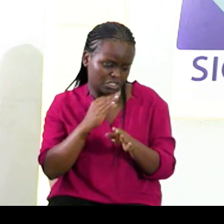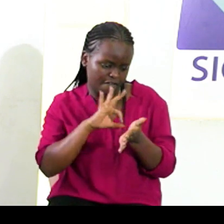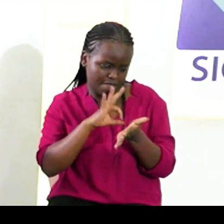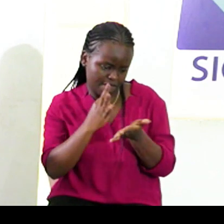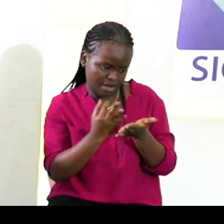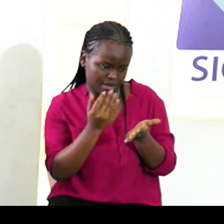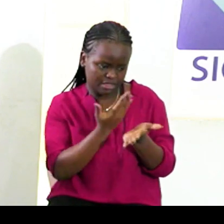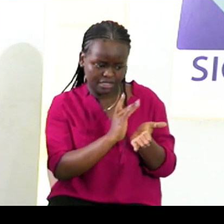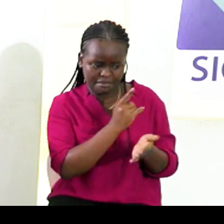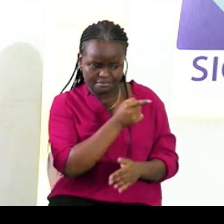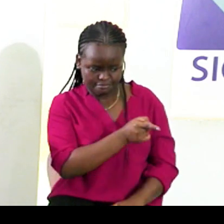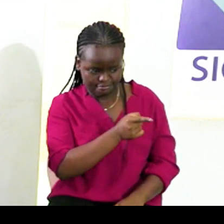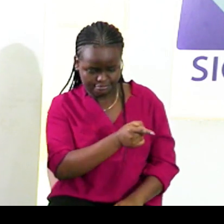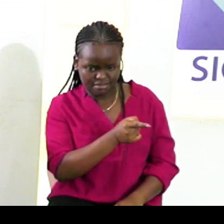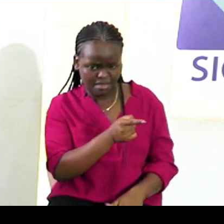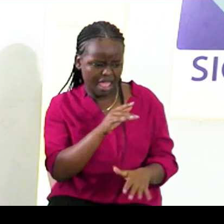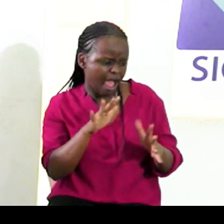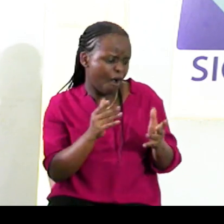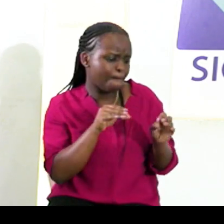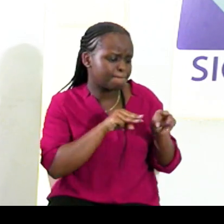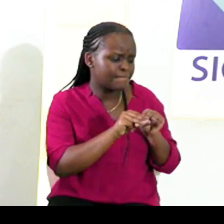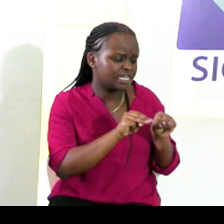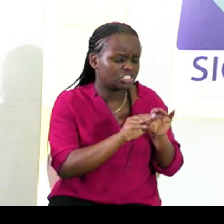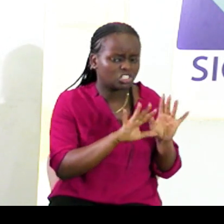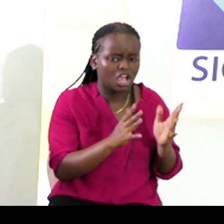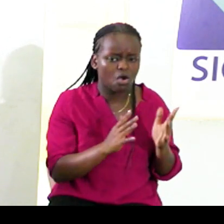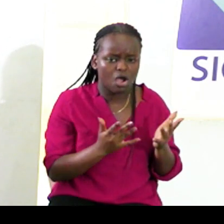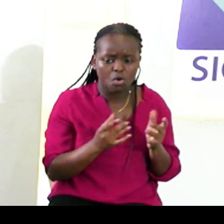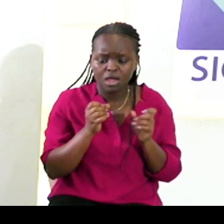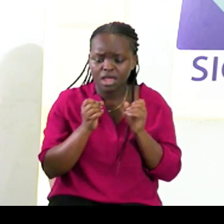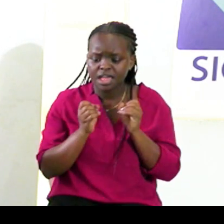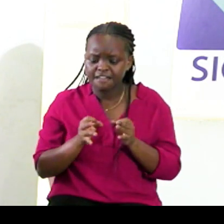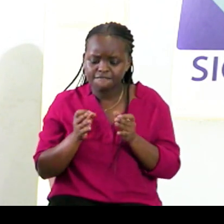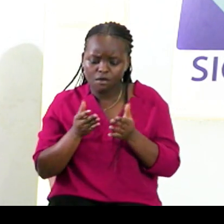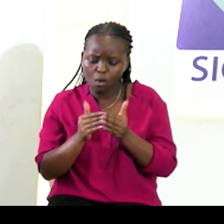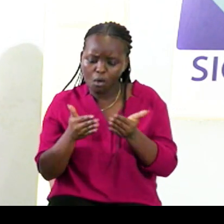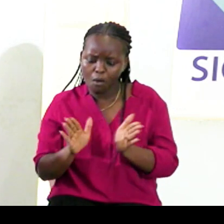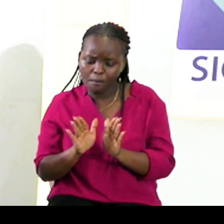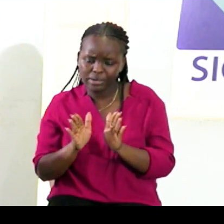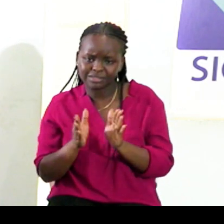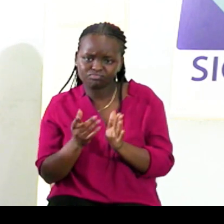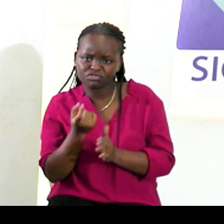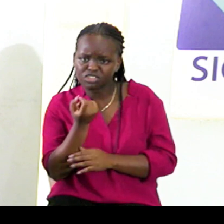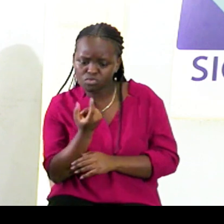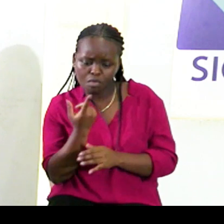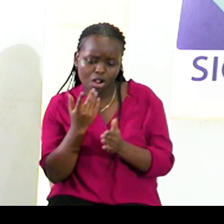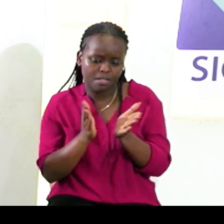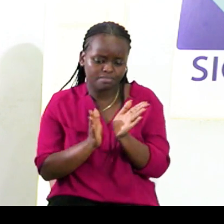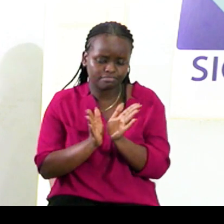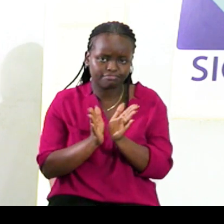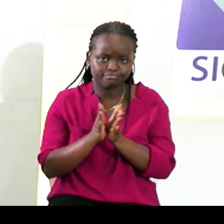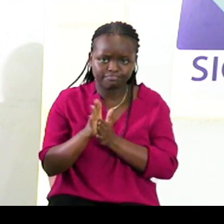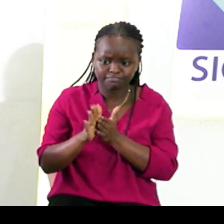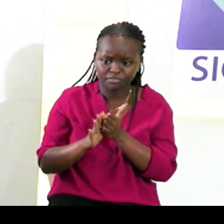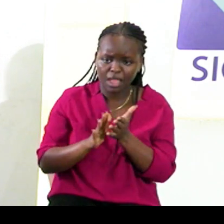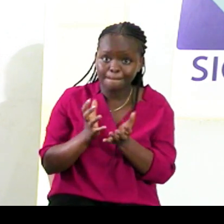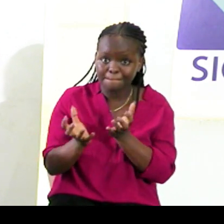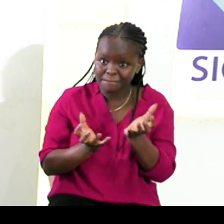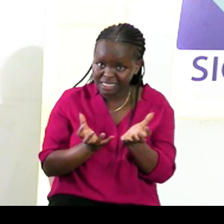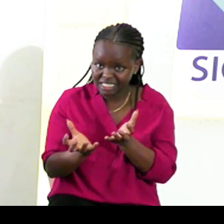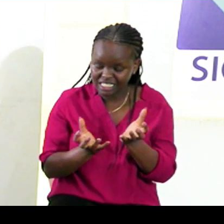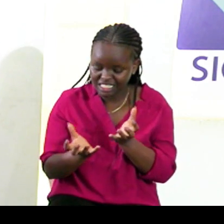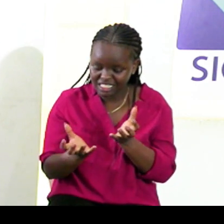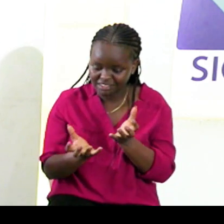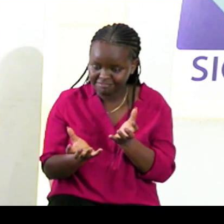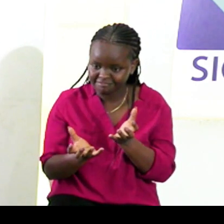manage? If you open a small business, how will you run this business? They teach and educate for